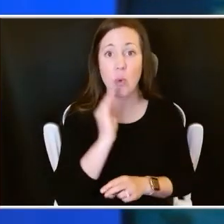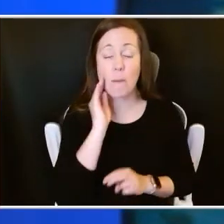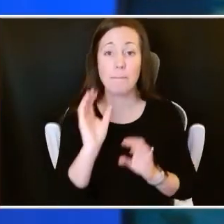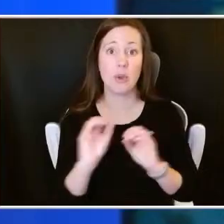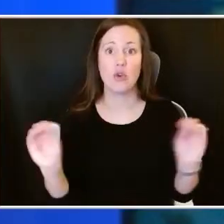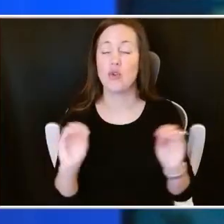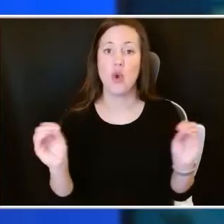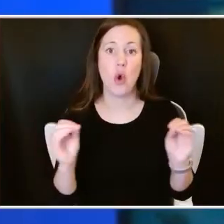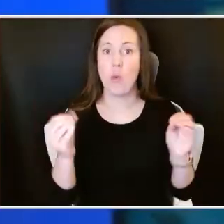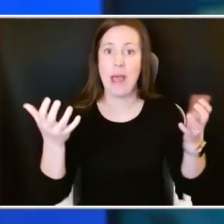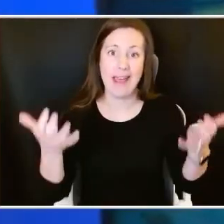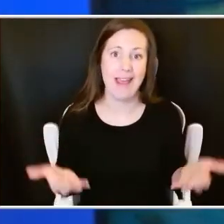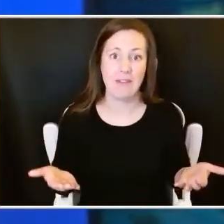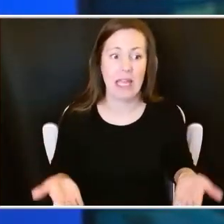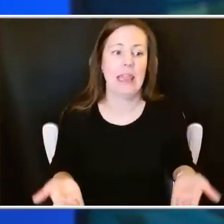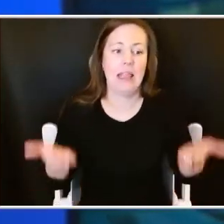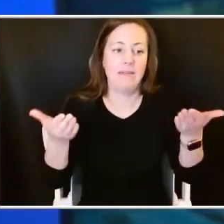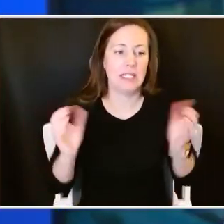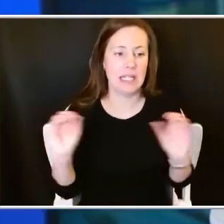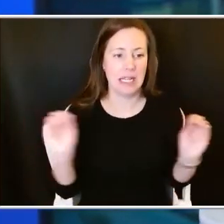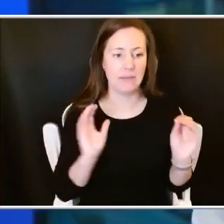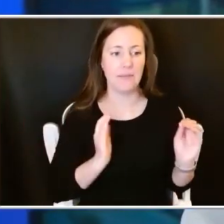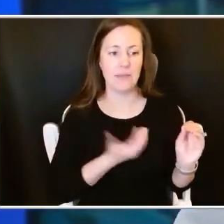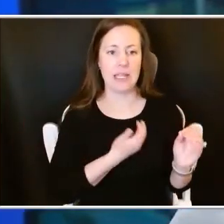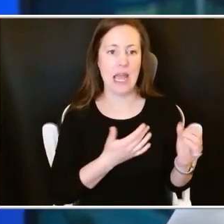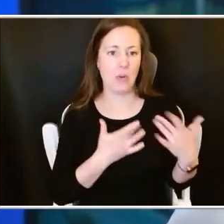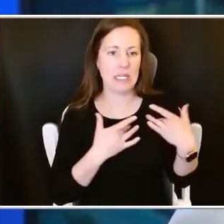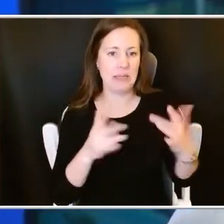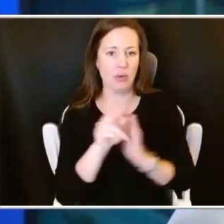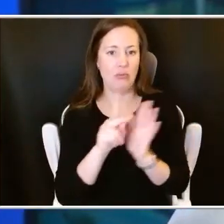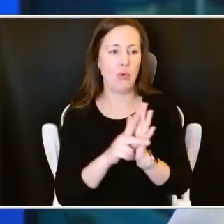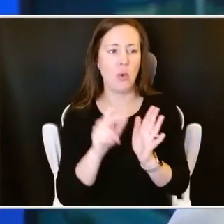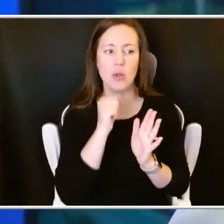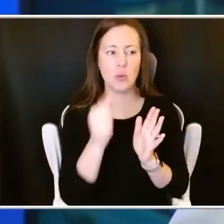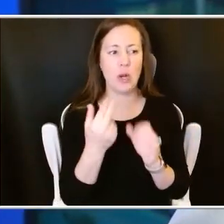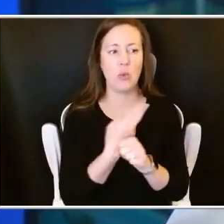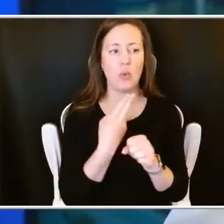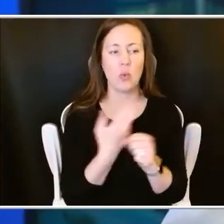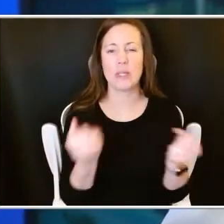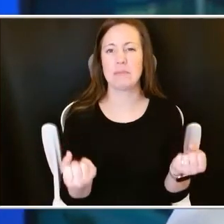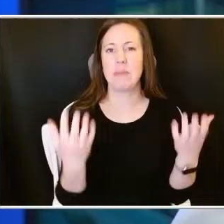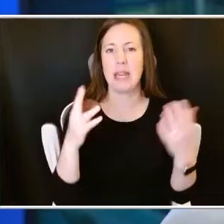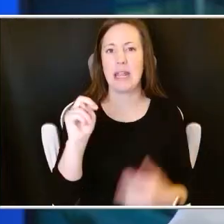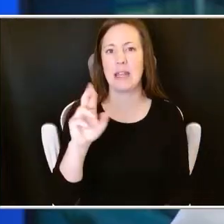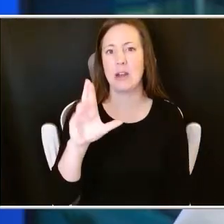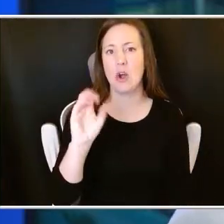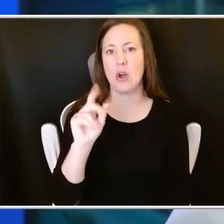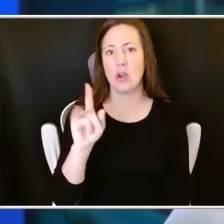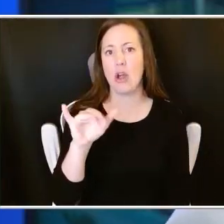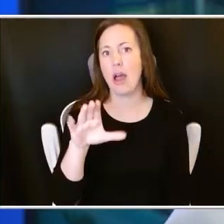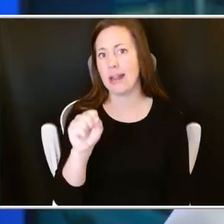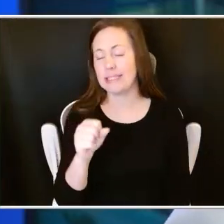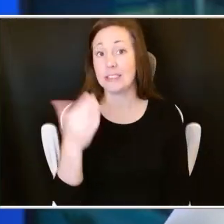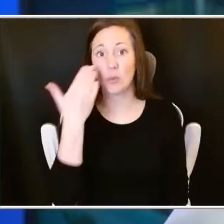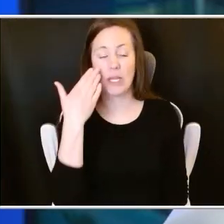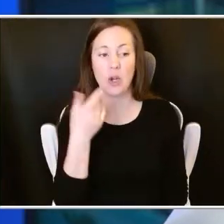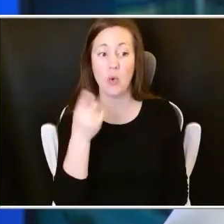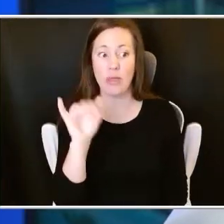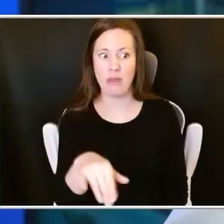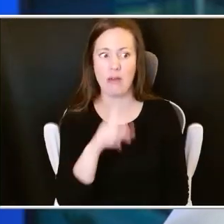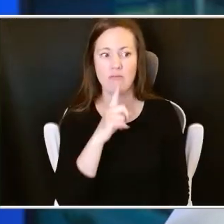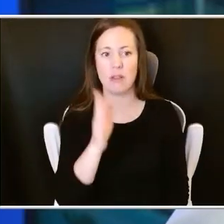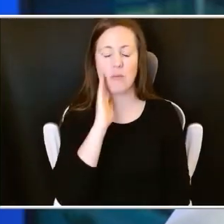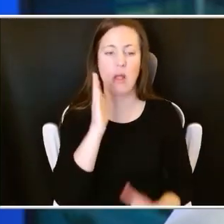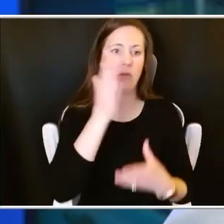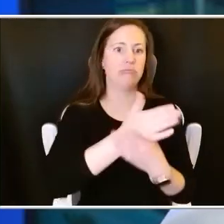We typically, in our protocol we have here, we don't use a lot of narcotics for our patients. We know narcotics inhibit bowel function and